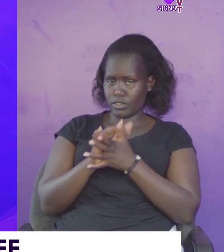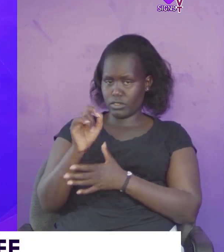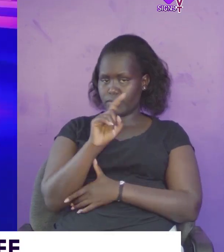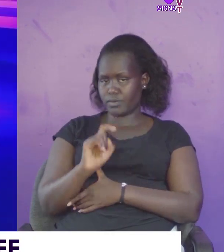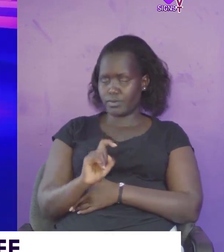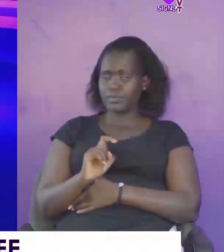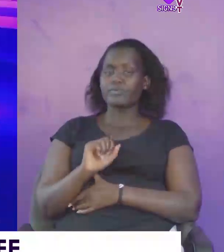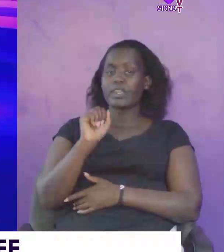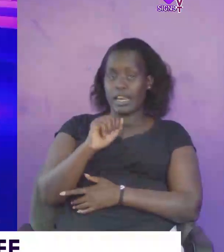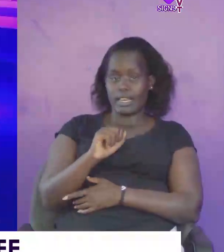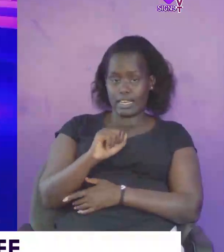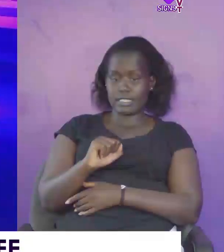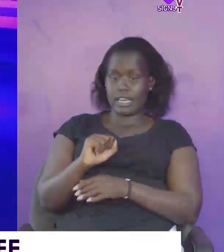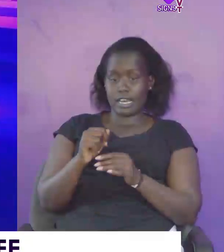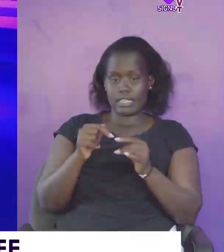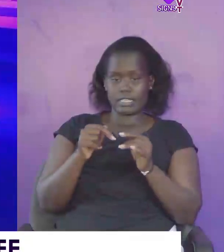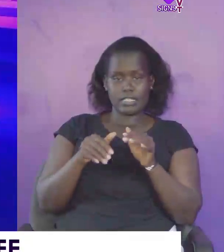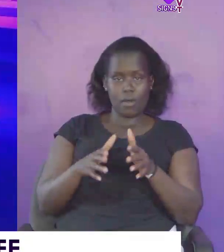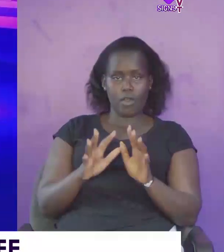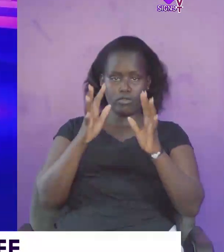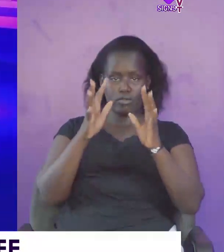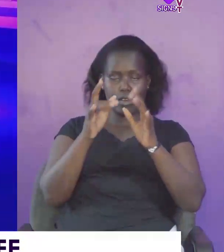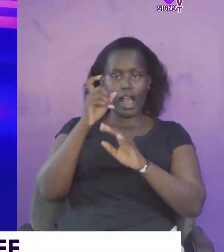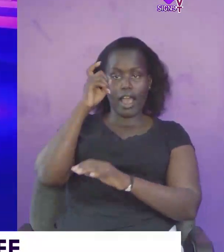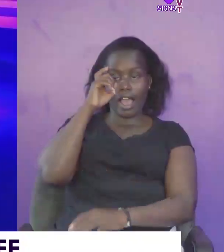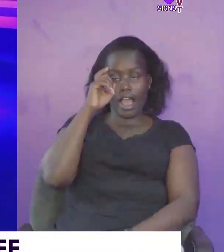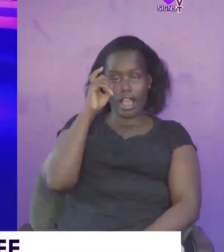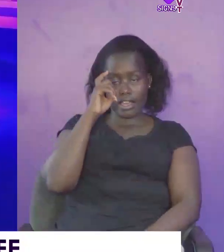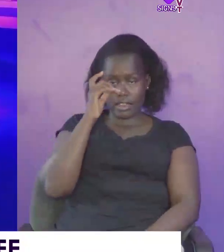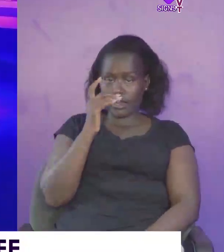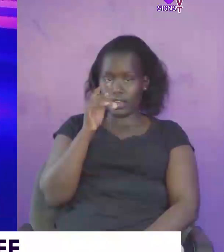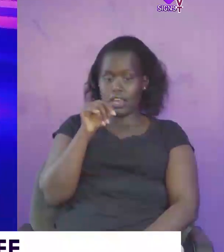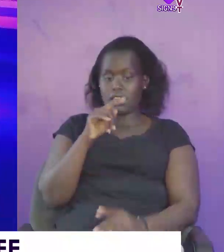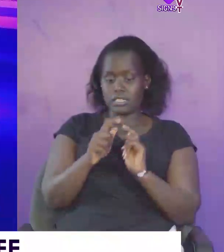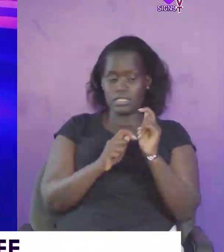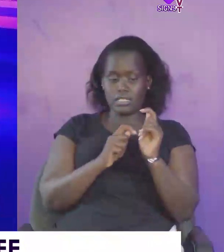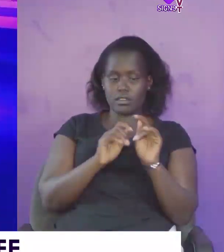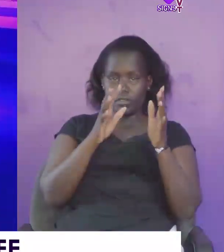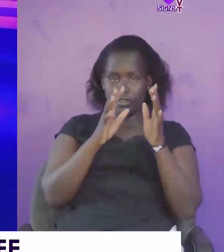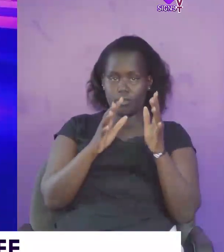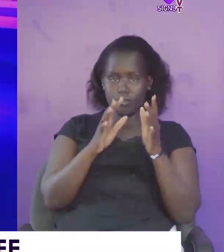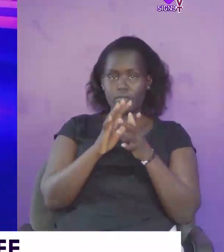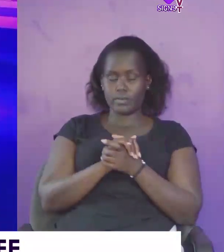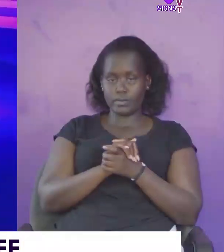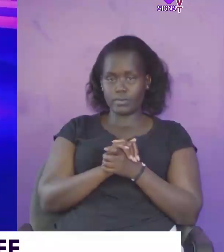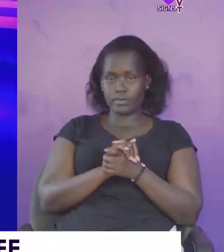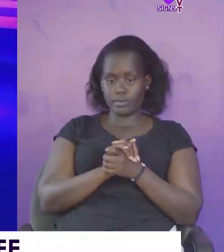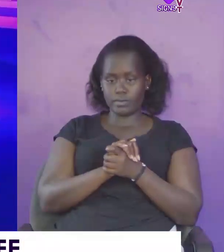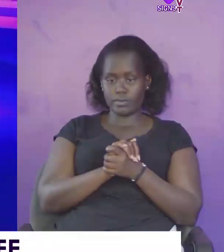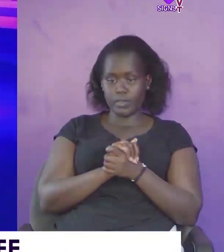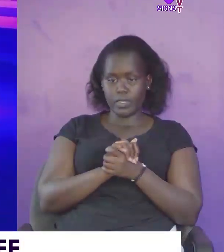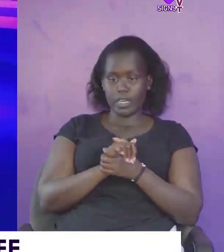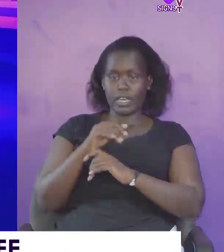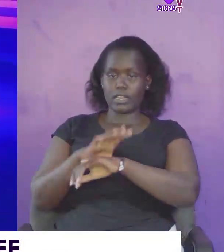is one form of celebration. And I think this kind of celebration, just to mention, Simba, is that they take